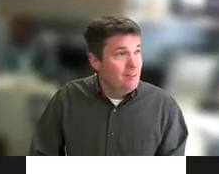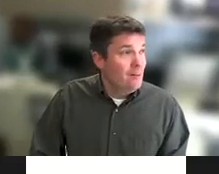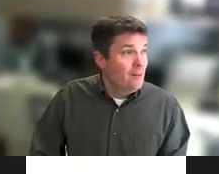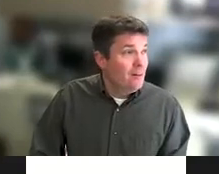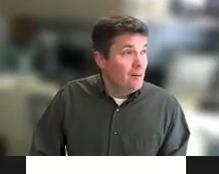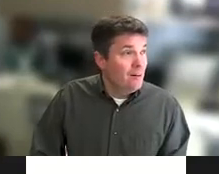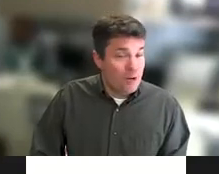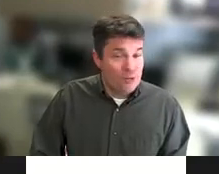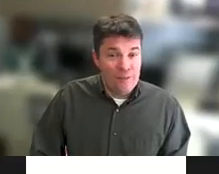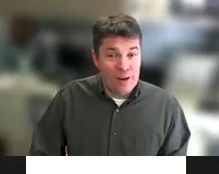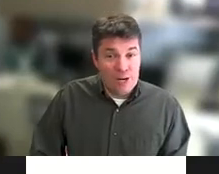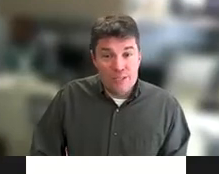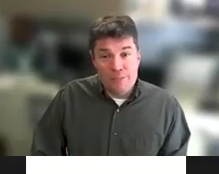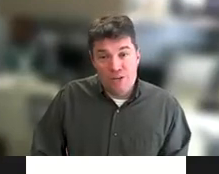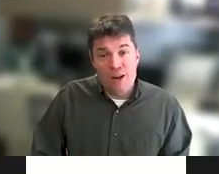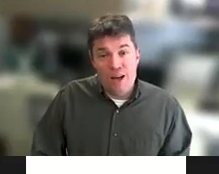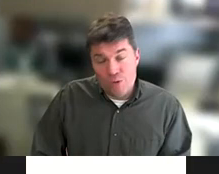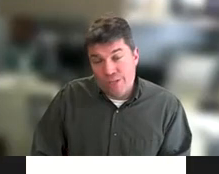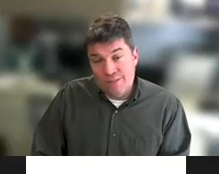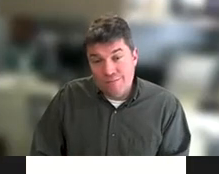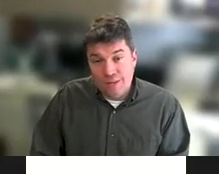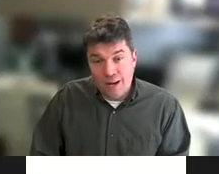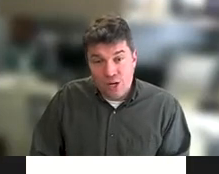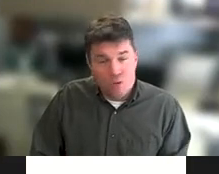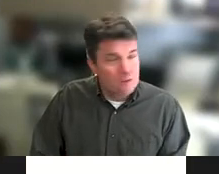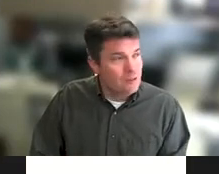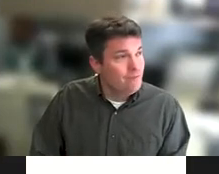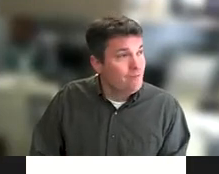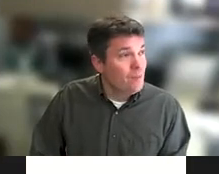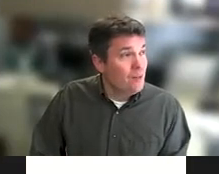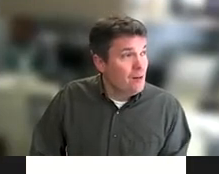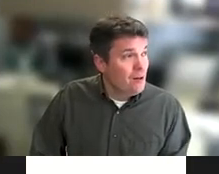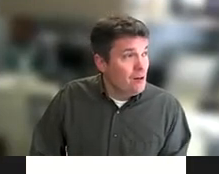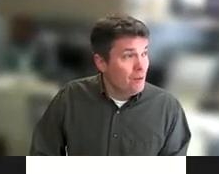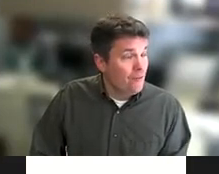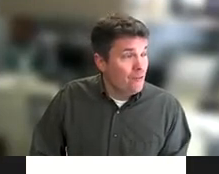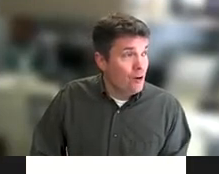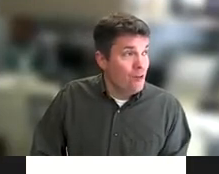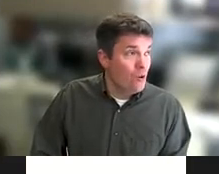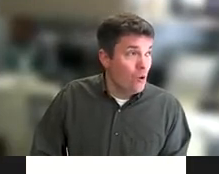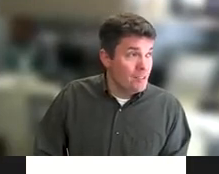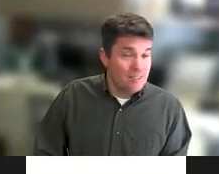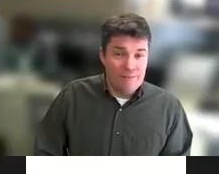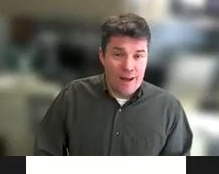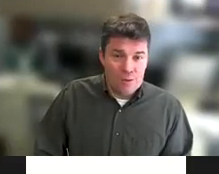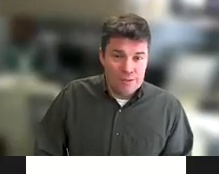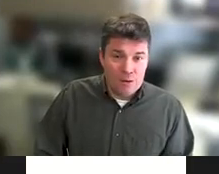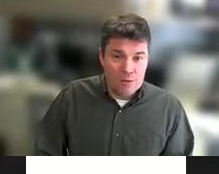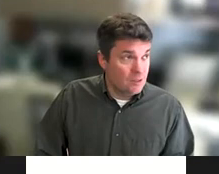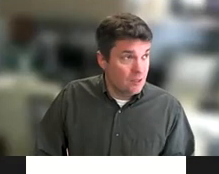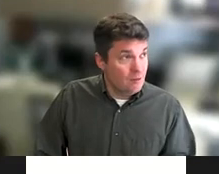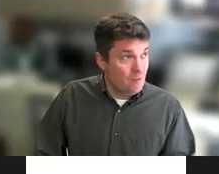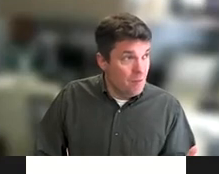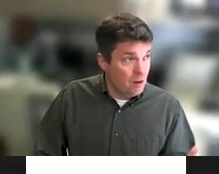sounds, especially if I use speech a lot, which is I do. So. But for other noises like